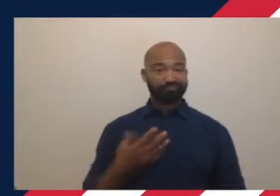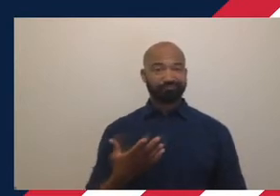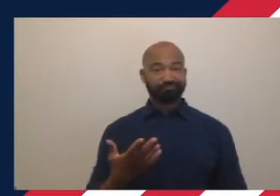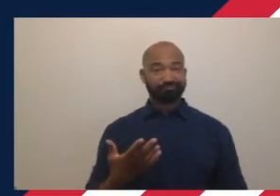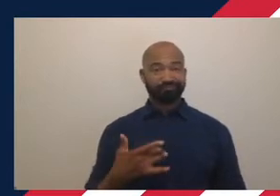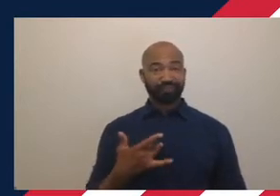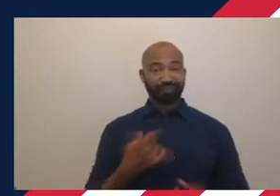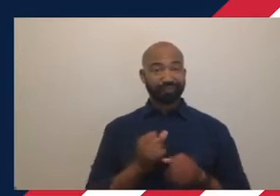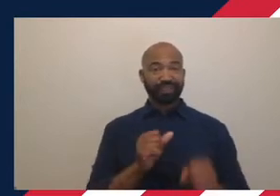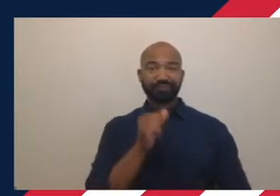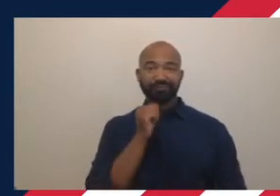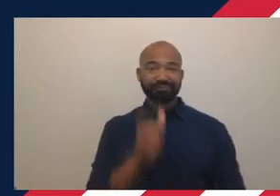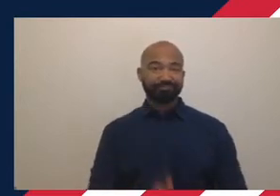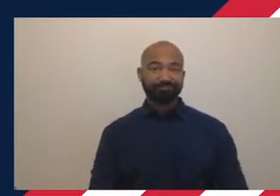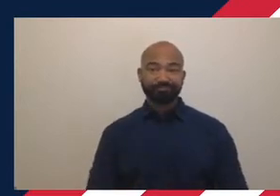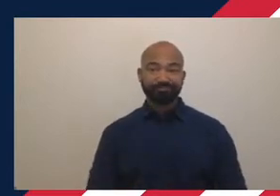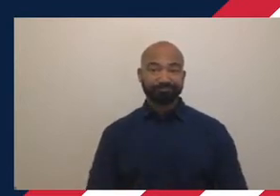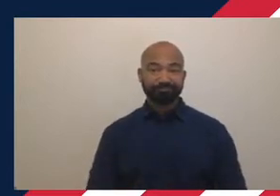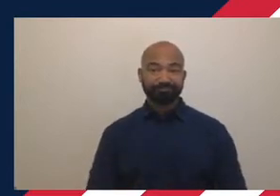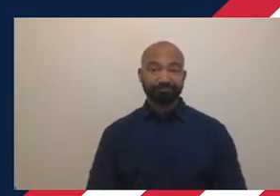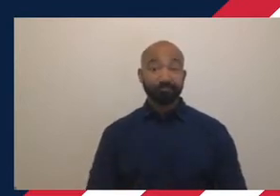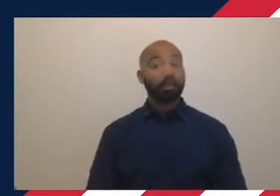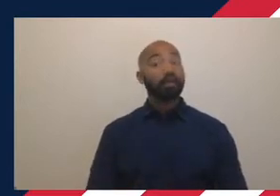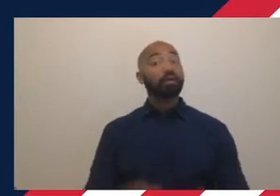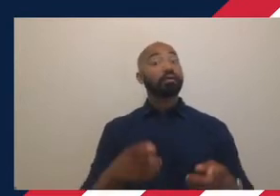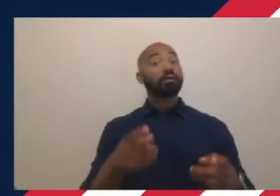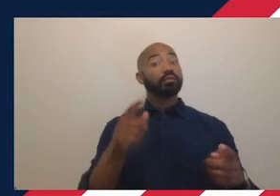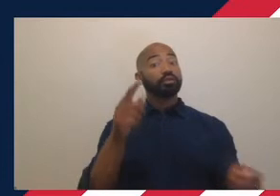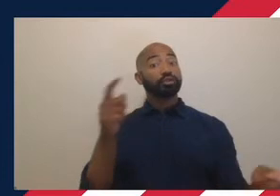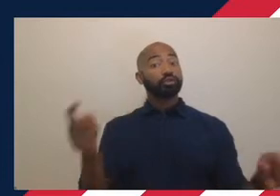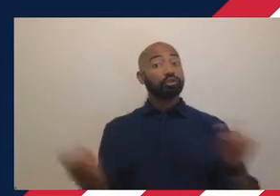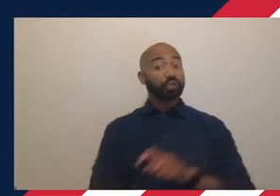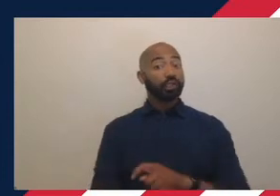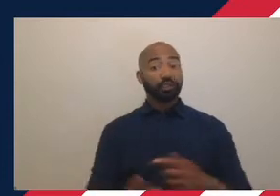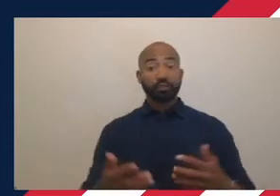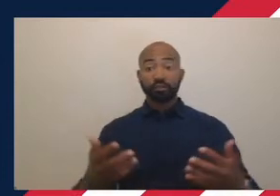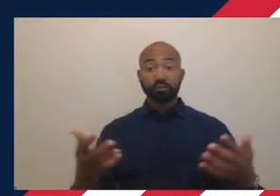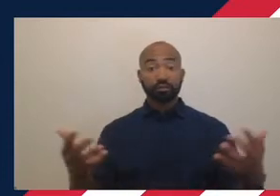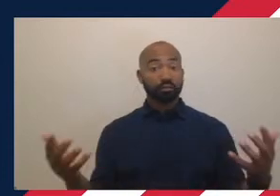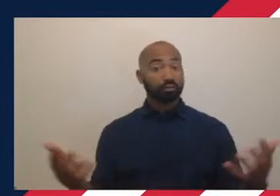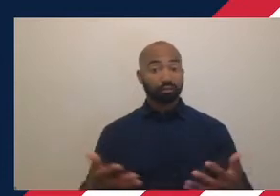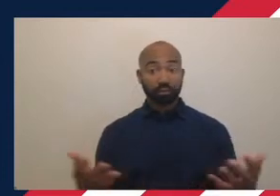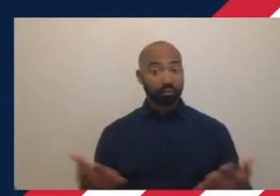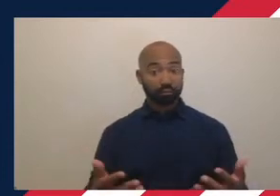The only thing that really has changed for them is